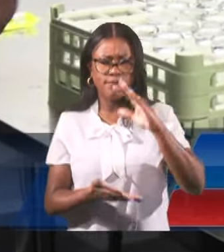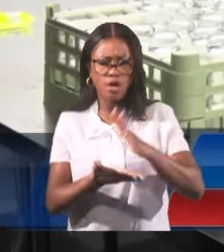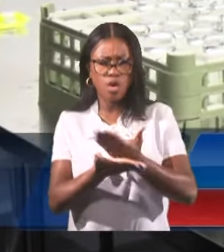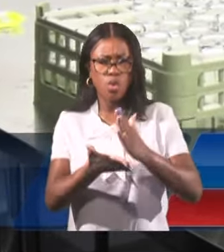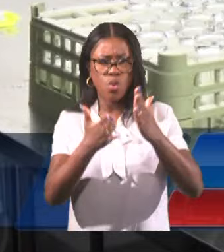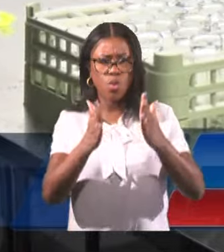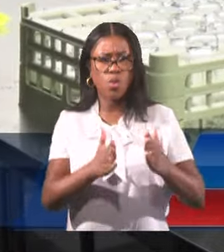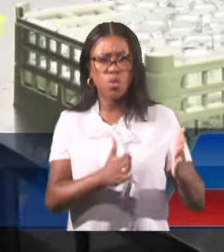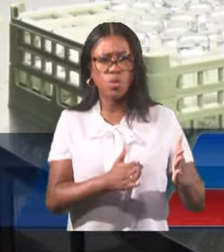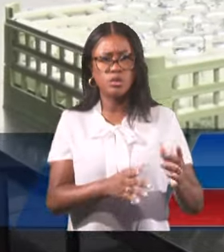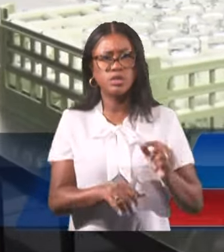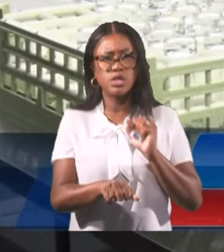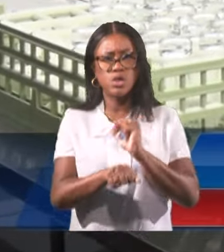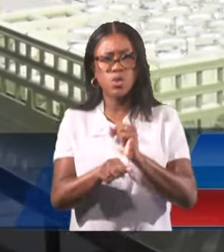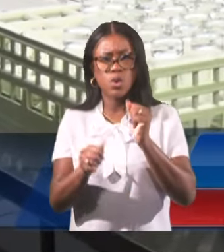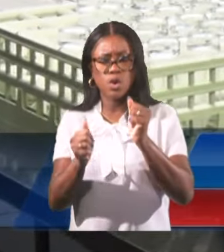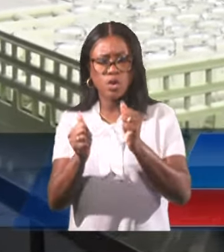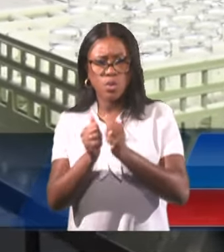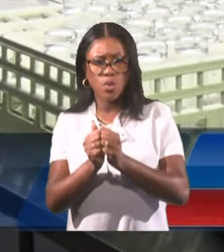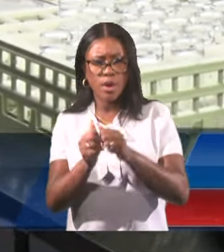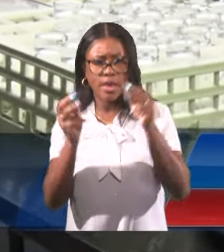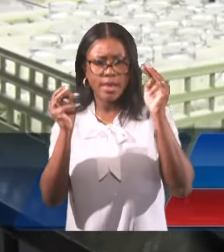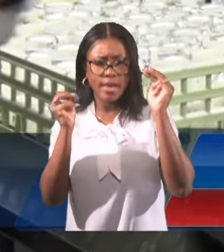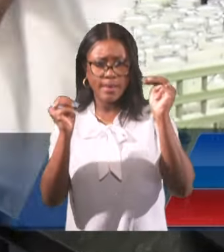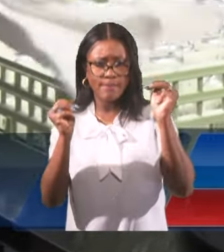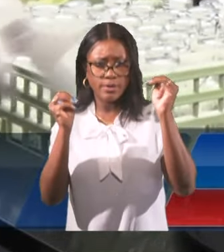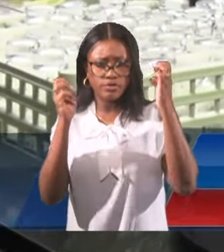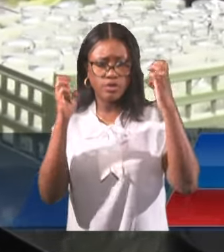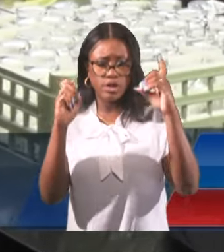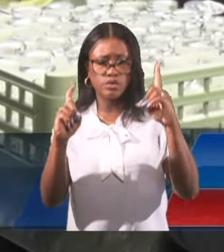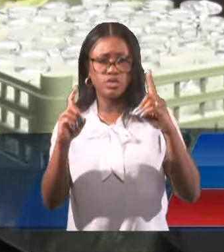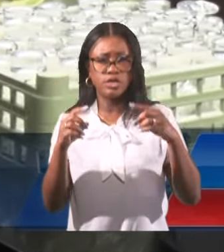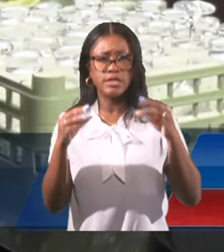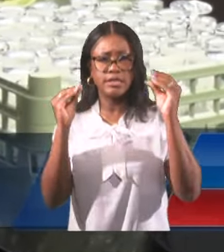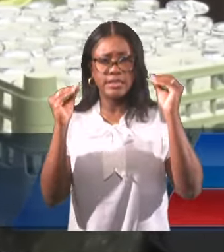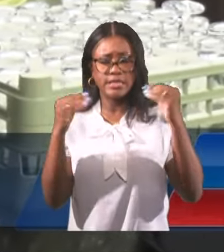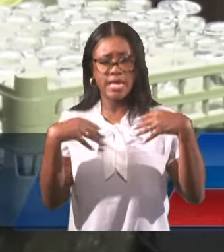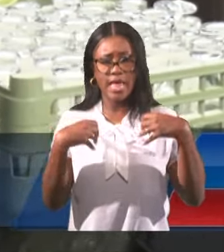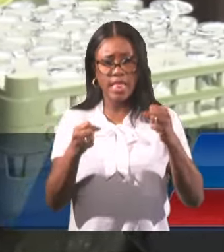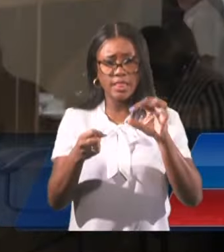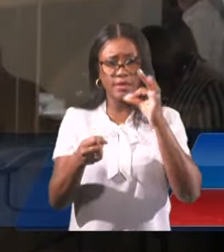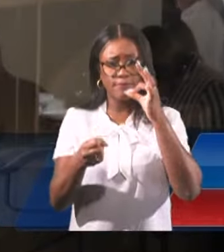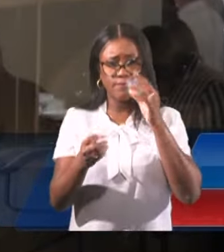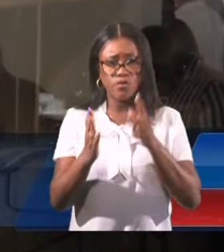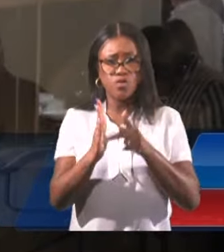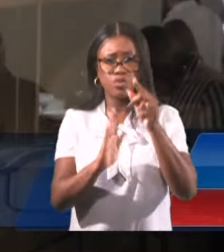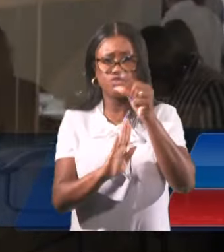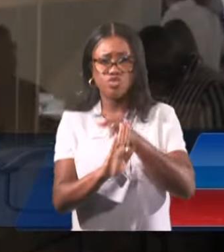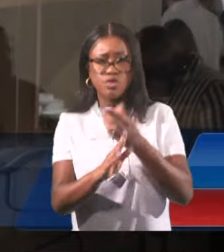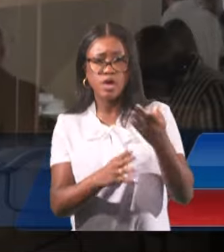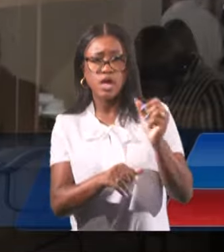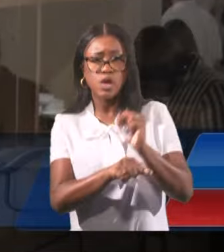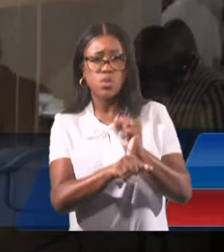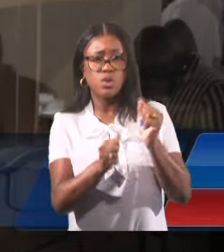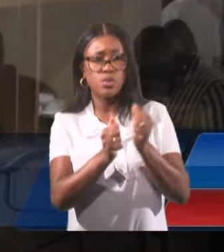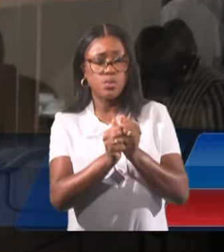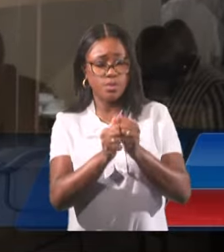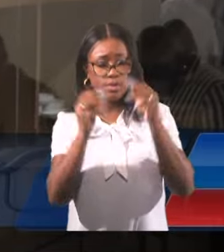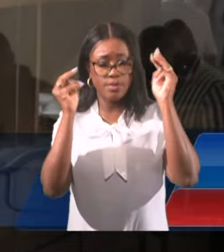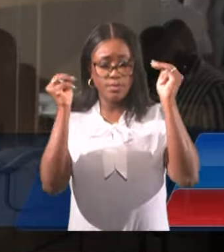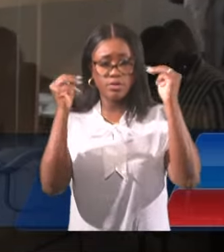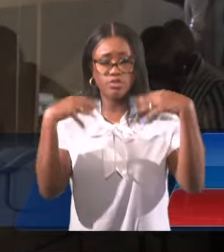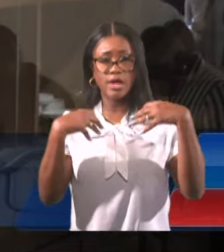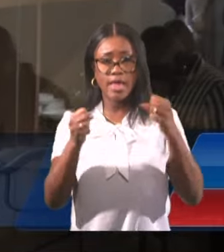the Ministry of Education on teaching healthy food programs for school feeding. I work with the Ministry of Health on